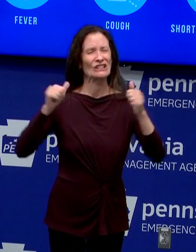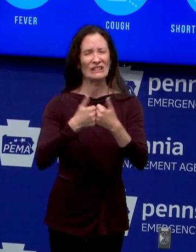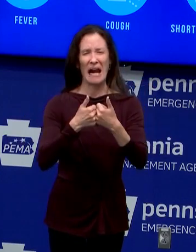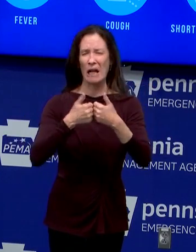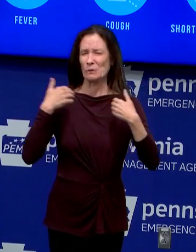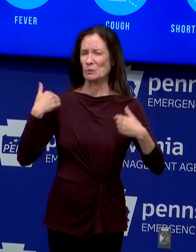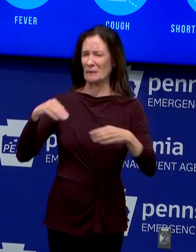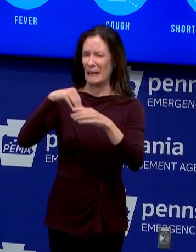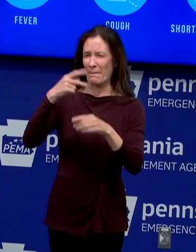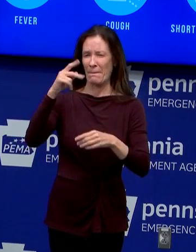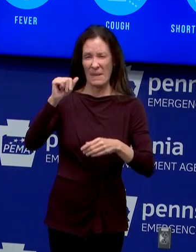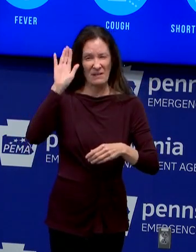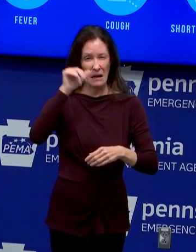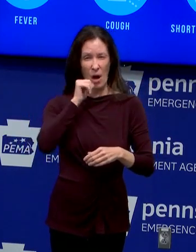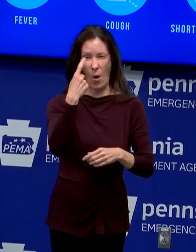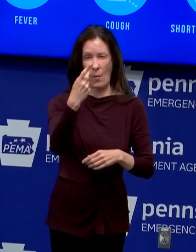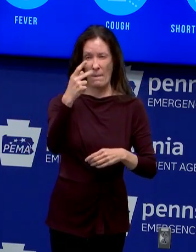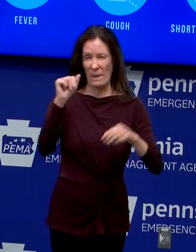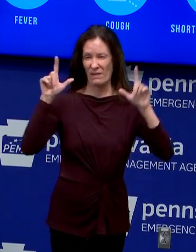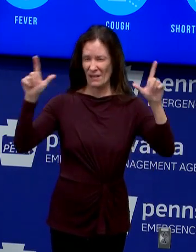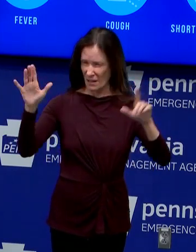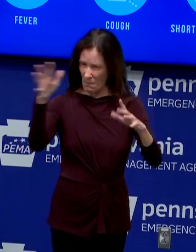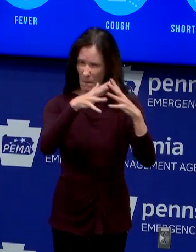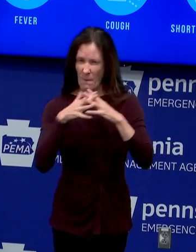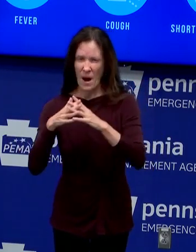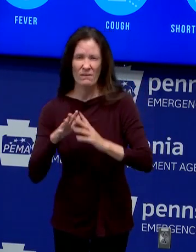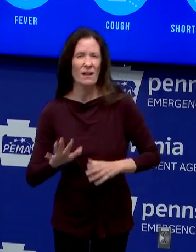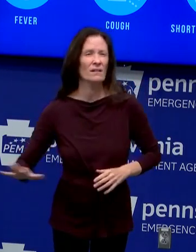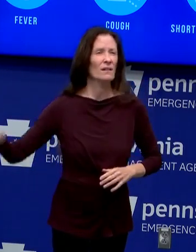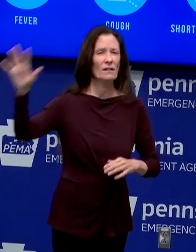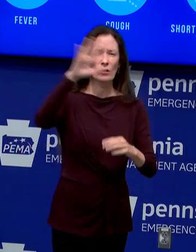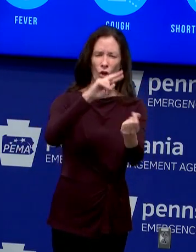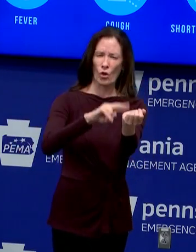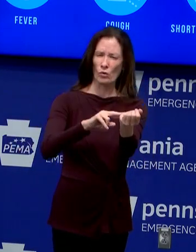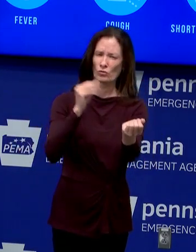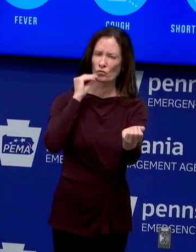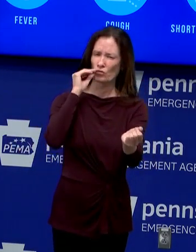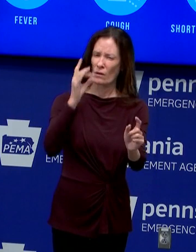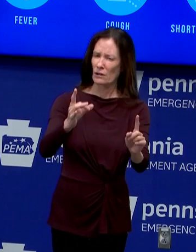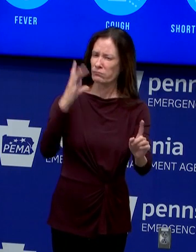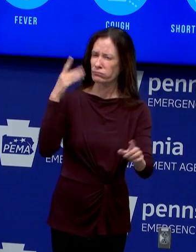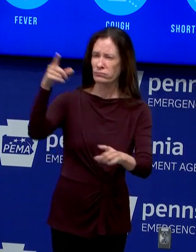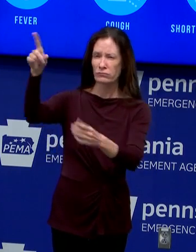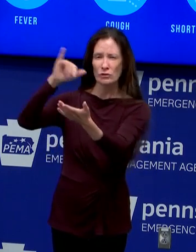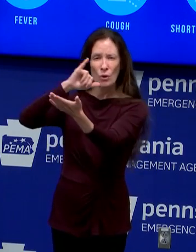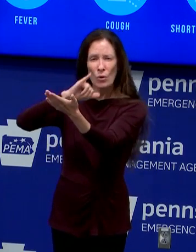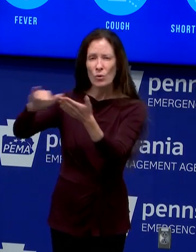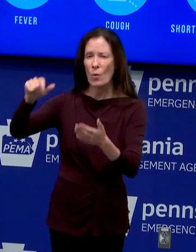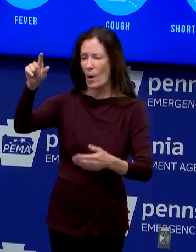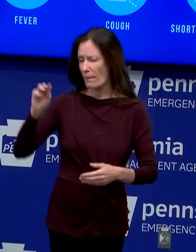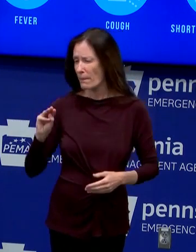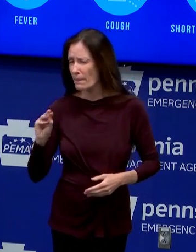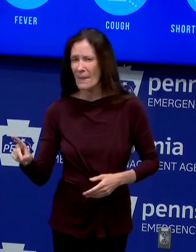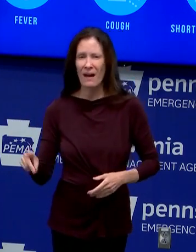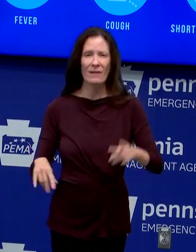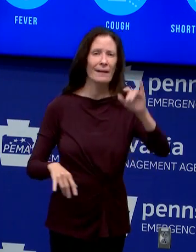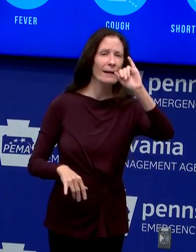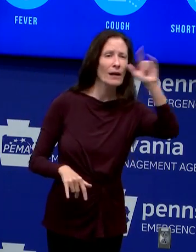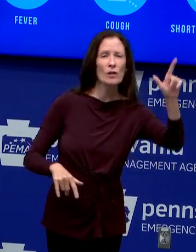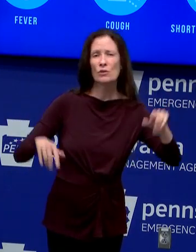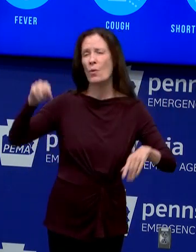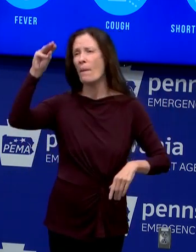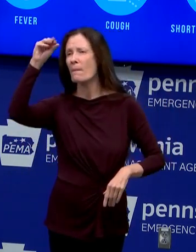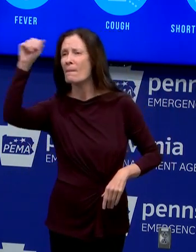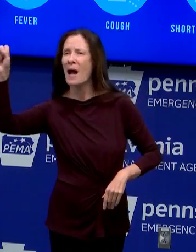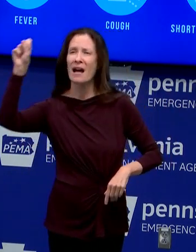nation. Looking at the responses in New York and New Jersey and Maryland and Illinois and Massachusetts and other states, this has